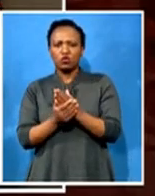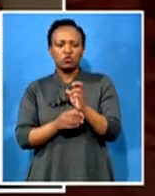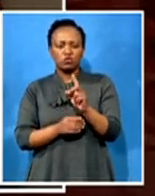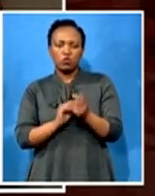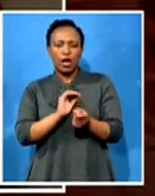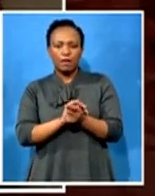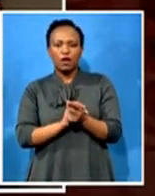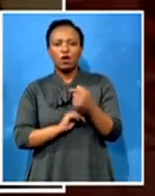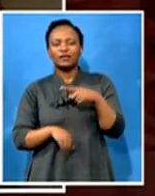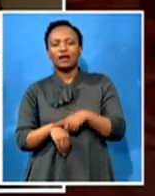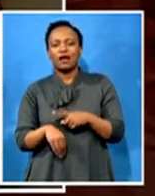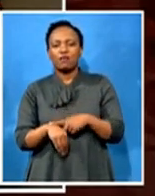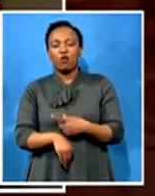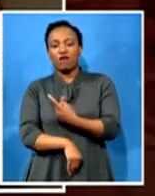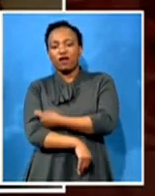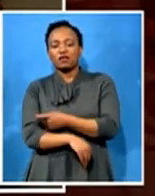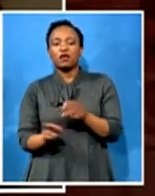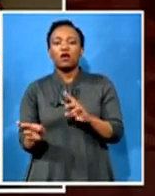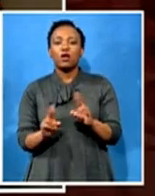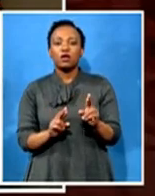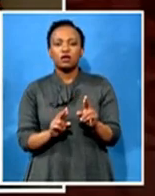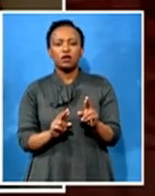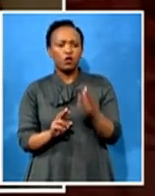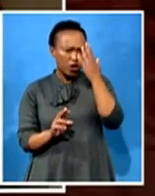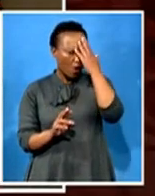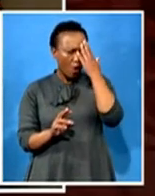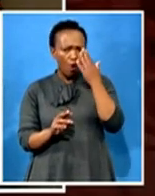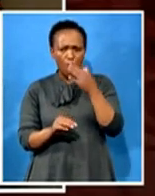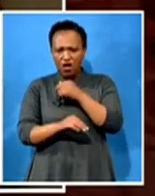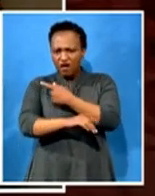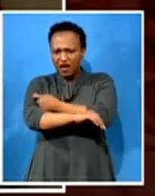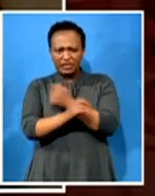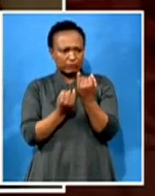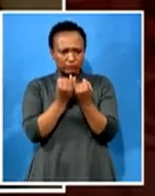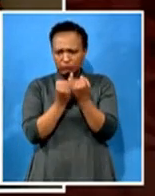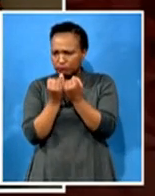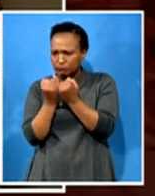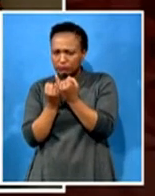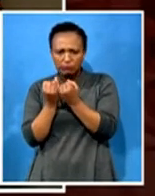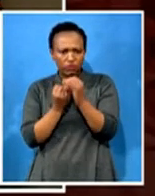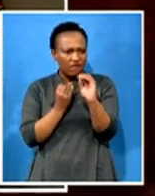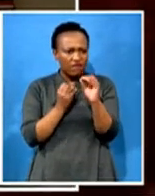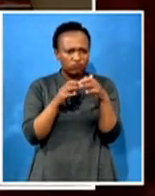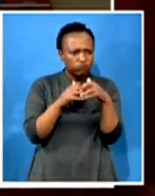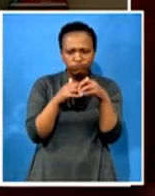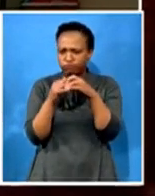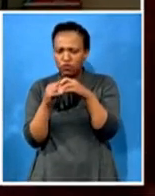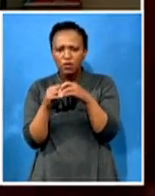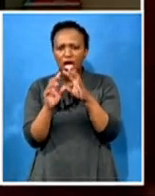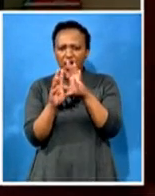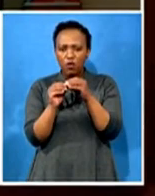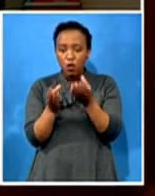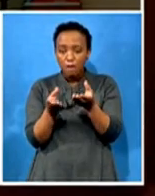be competitive. We know around the world, the exit strategy is a vaccine. Everybody will be after it. And they're working at such a